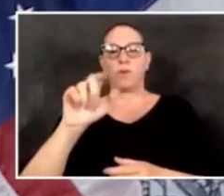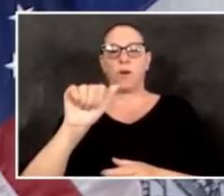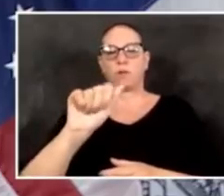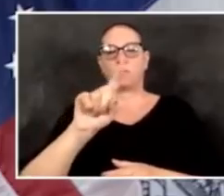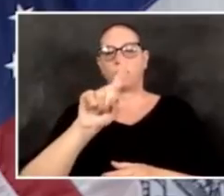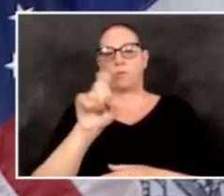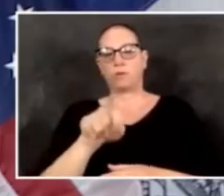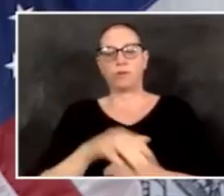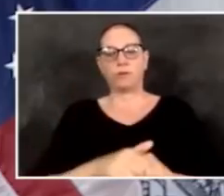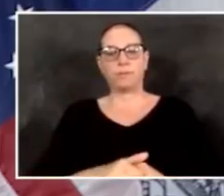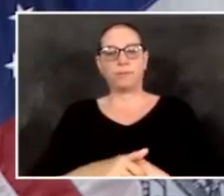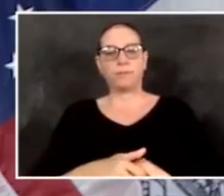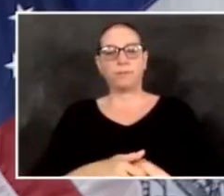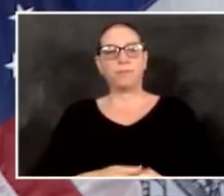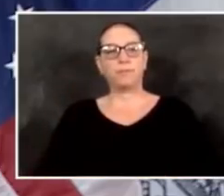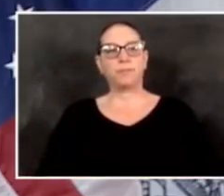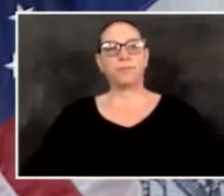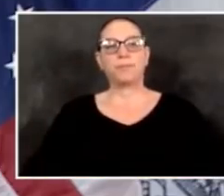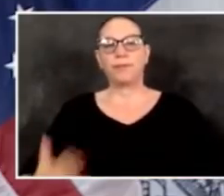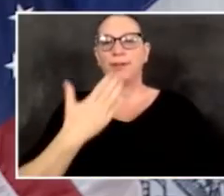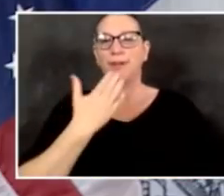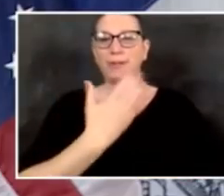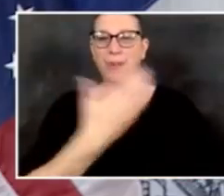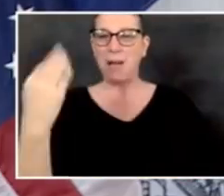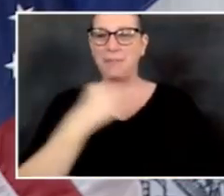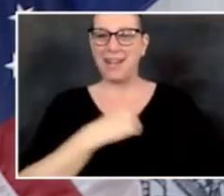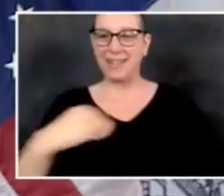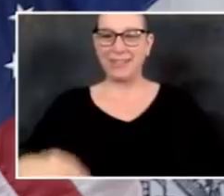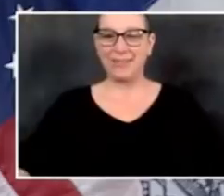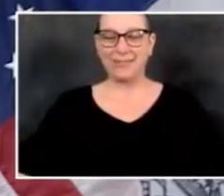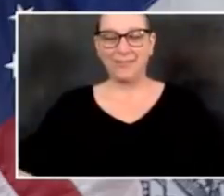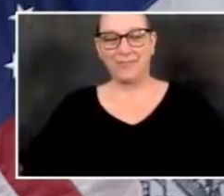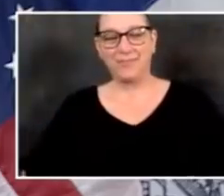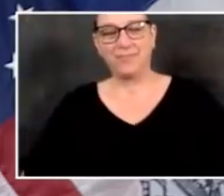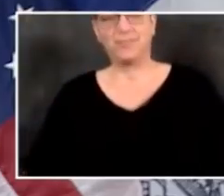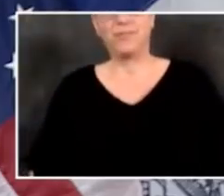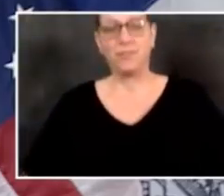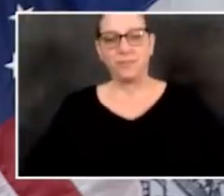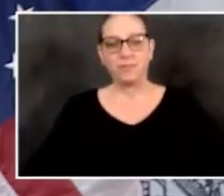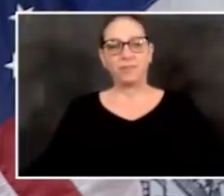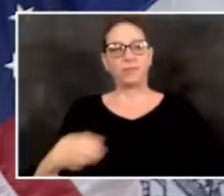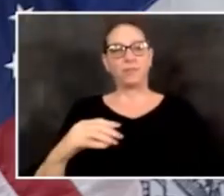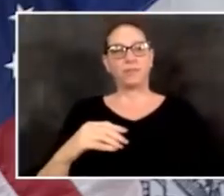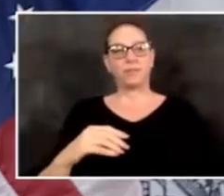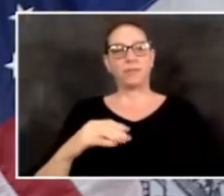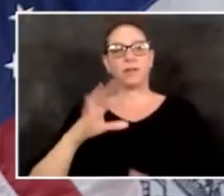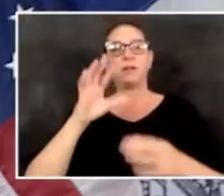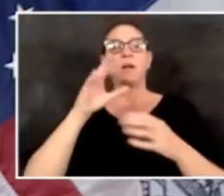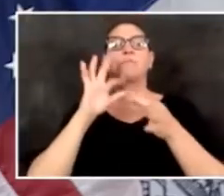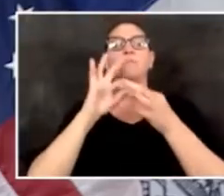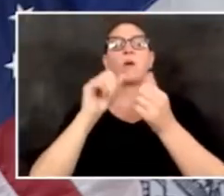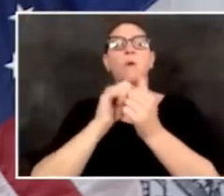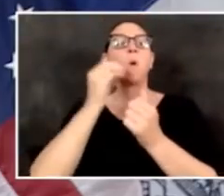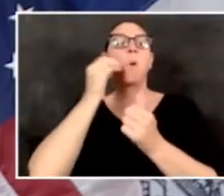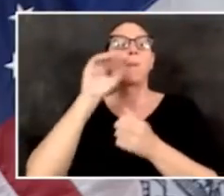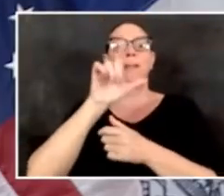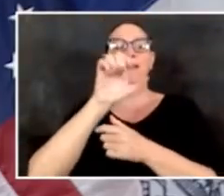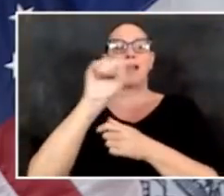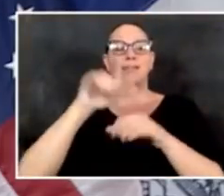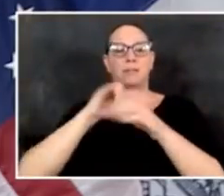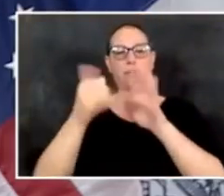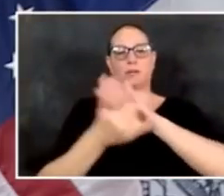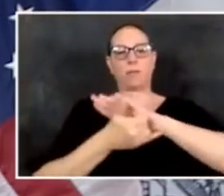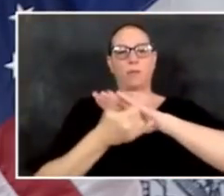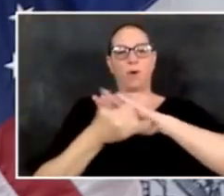Good morning, Mr. Mayor. I wanted to ask a few questions about homelessness on the subways in light of 2 apparently homeless men dying